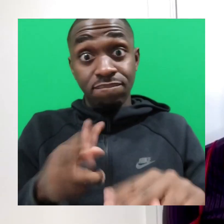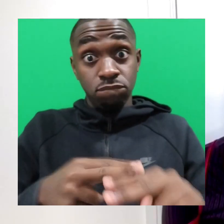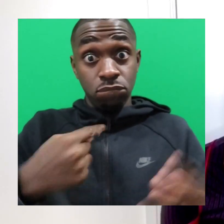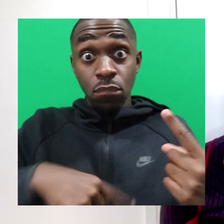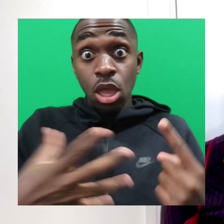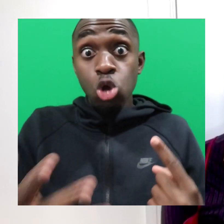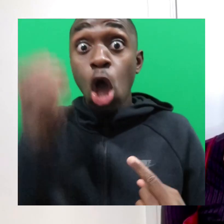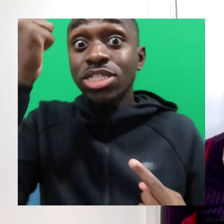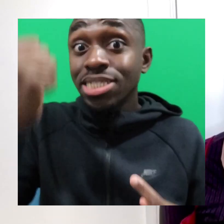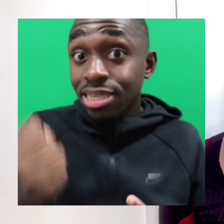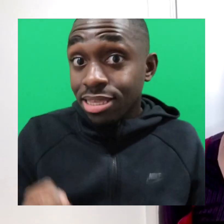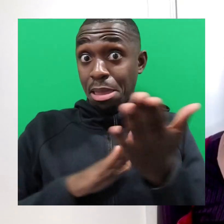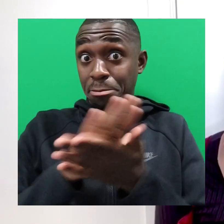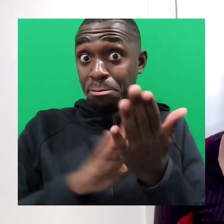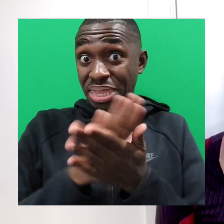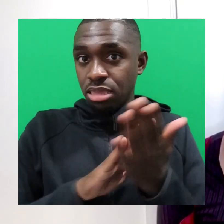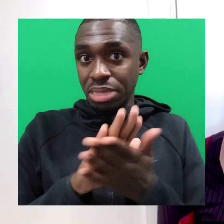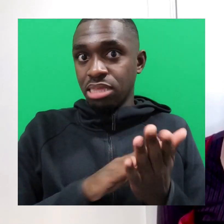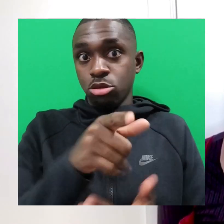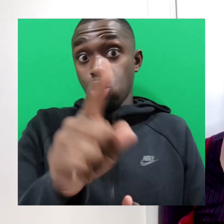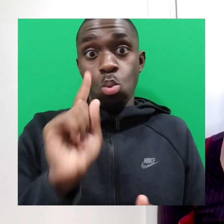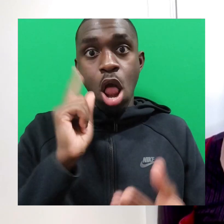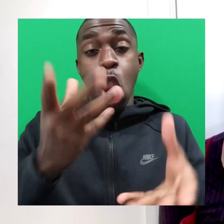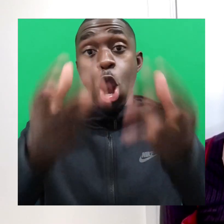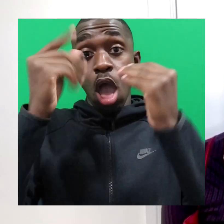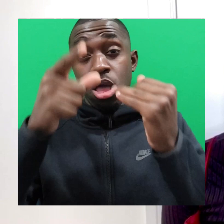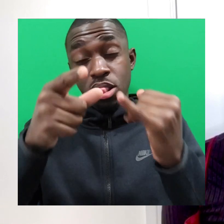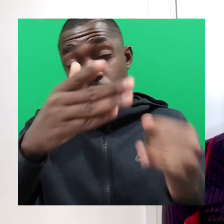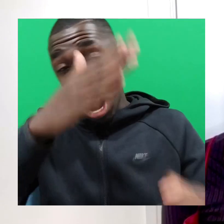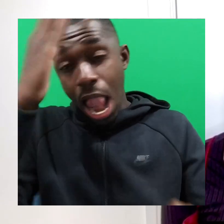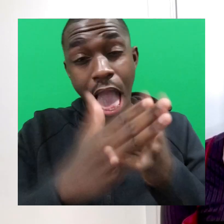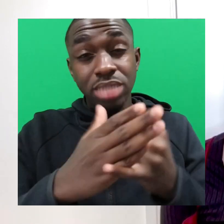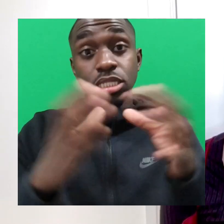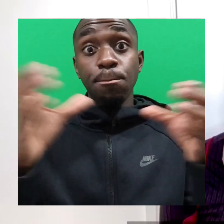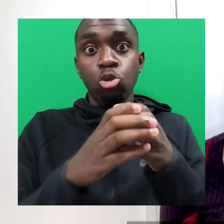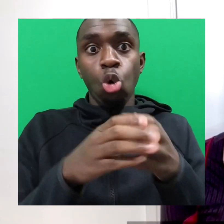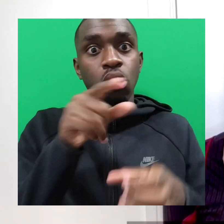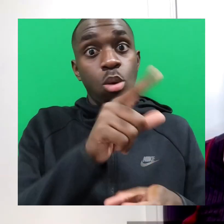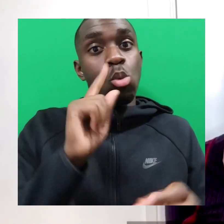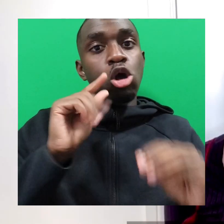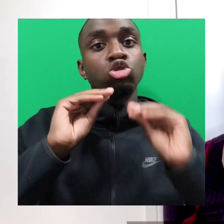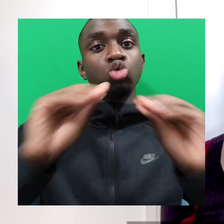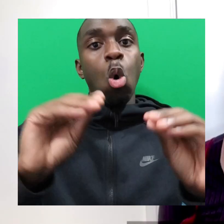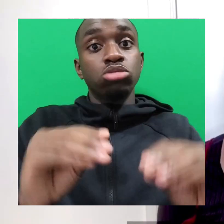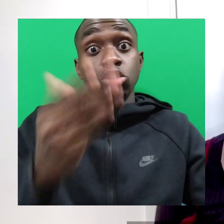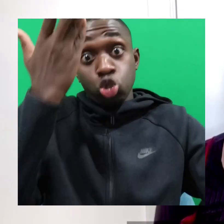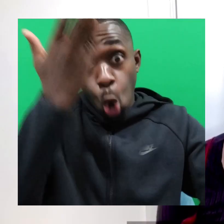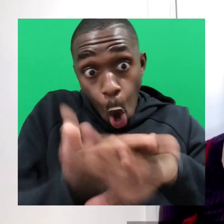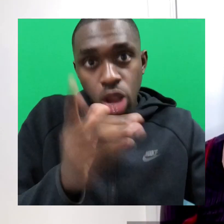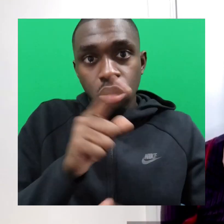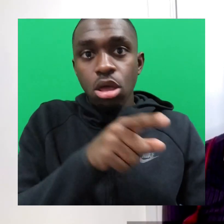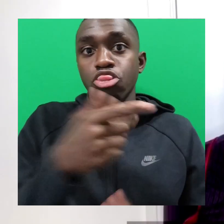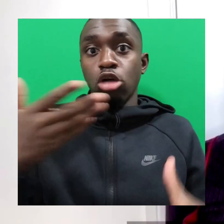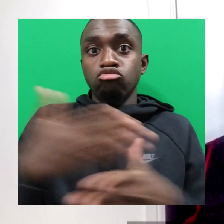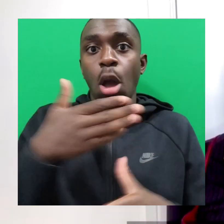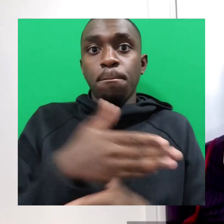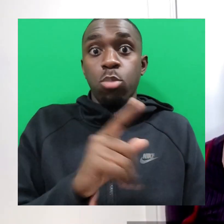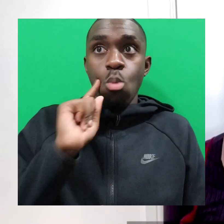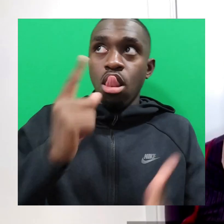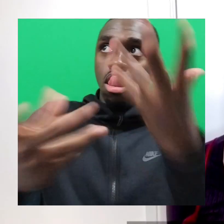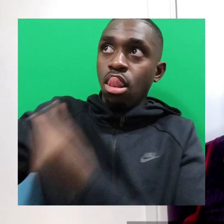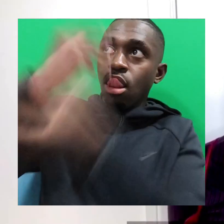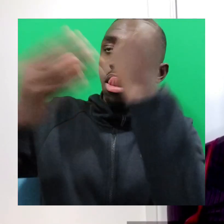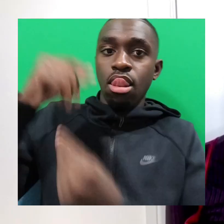when it got to the end of the third module, there were job interviews open to people that had passed the